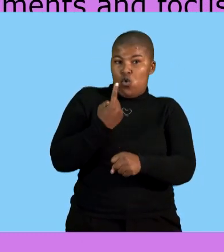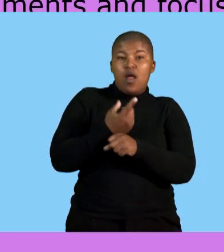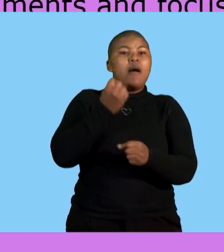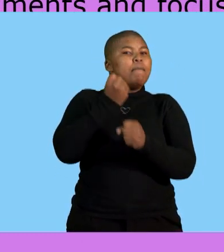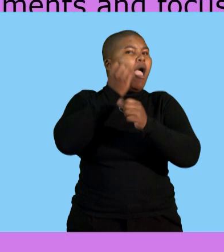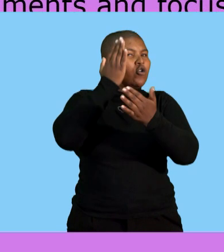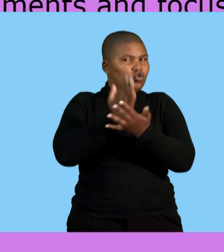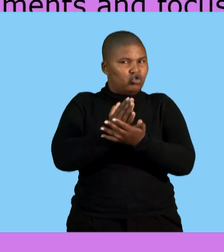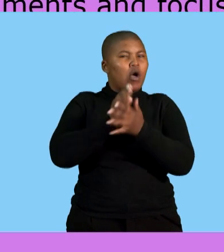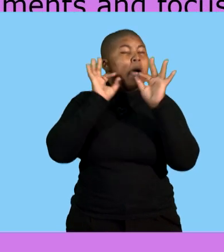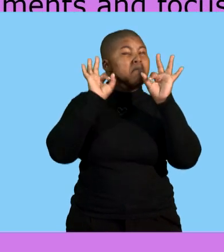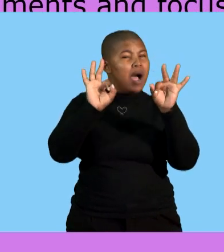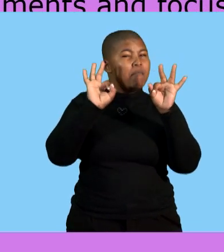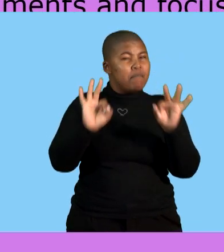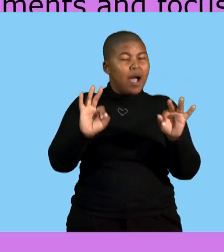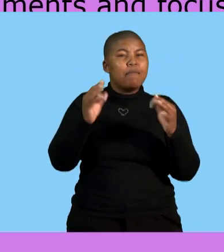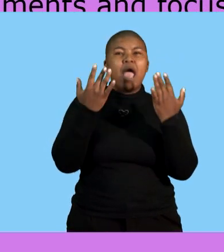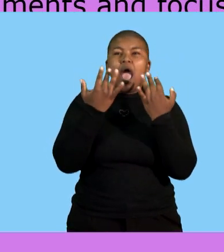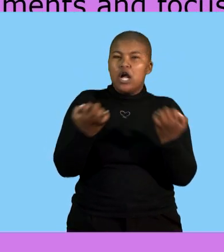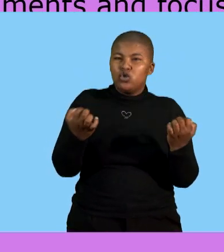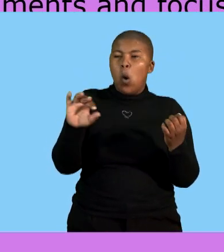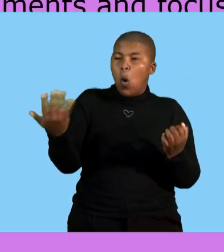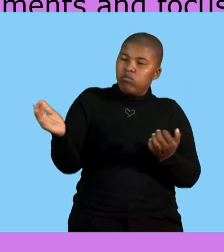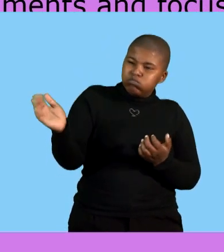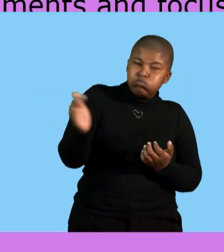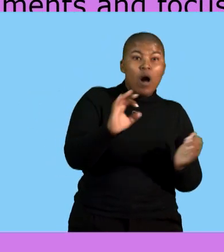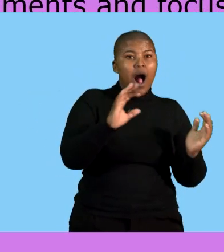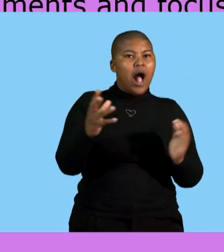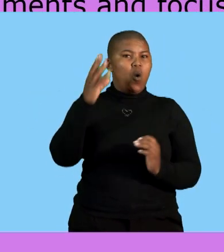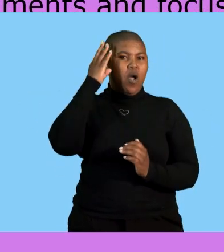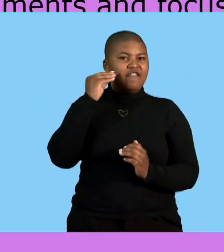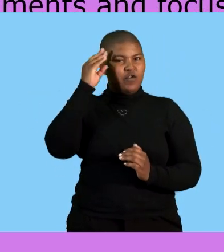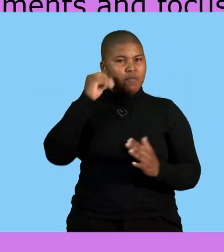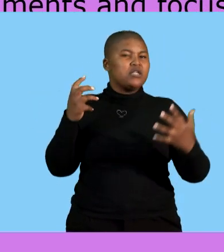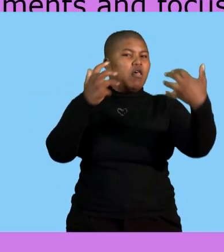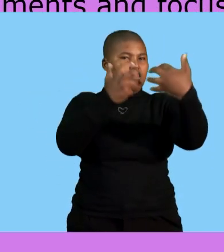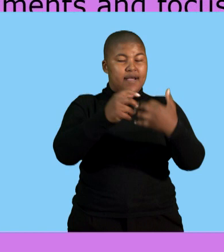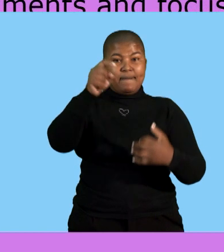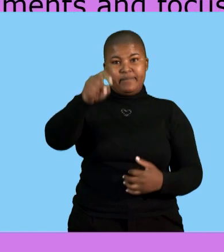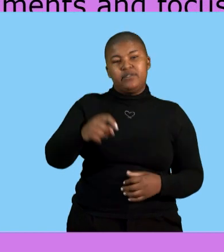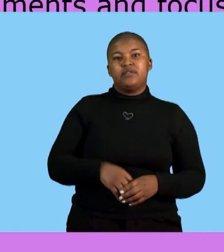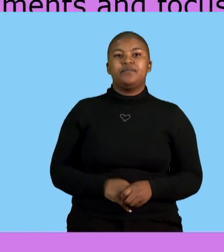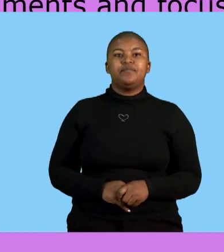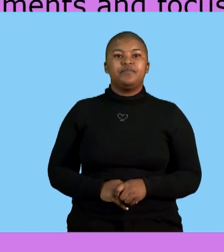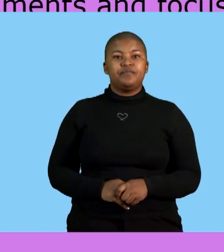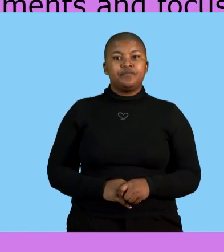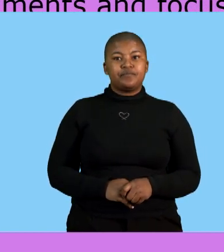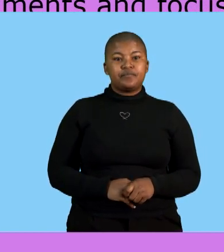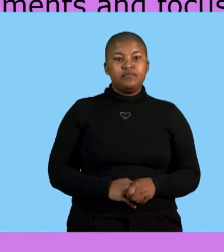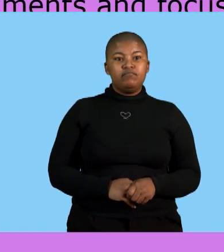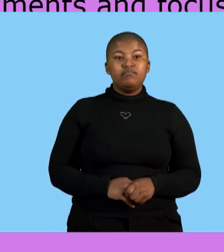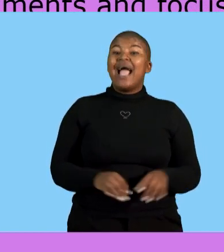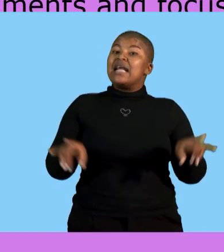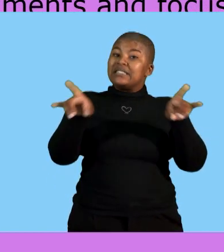to choose the appropriate data collection instrument and identify the type of data. Now, let us look at the